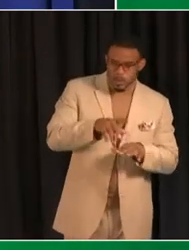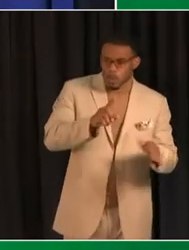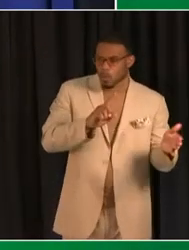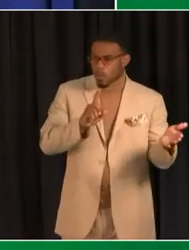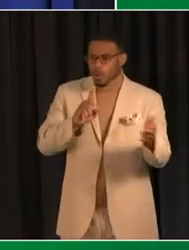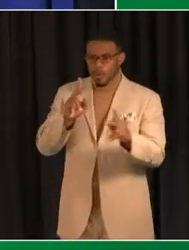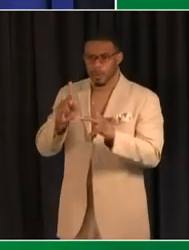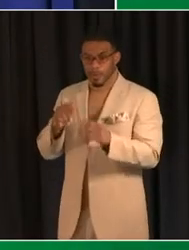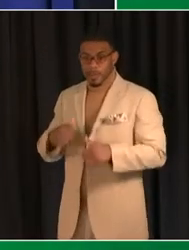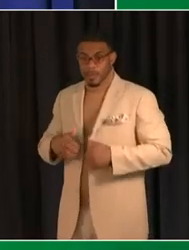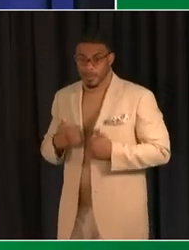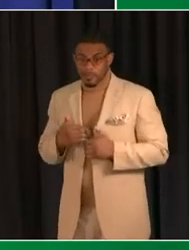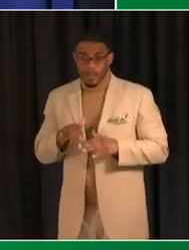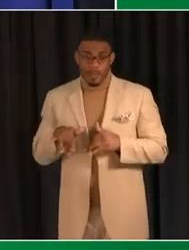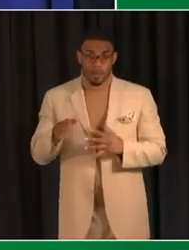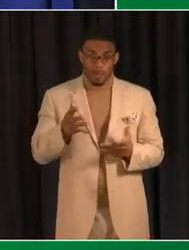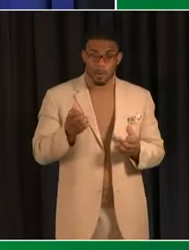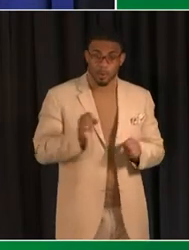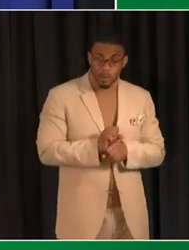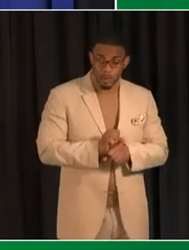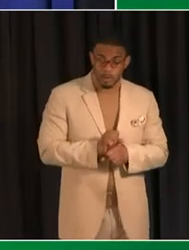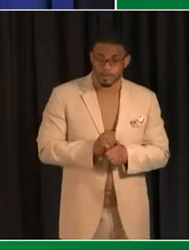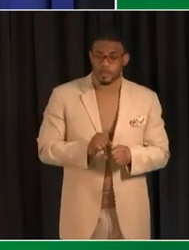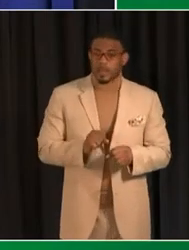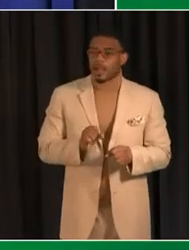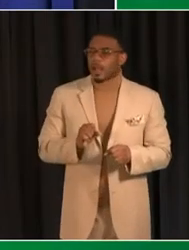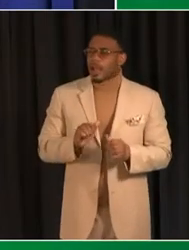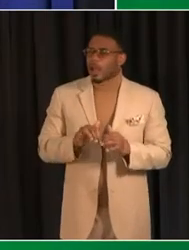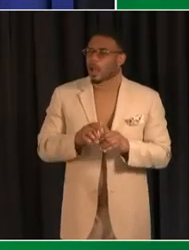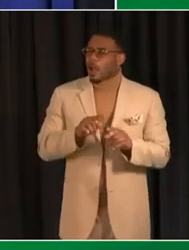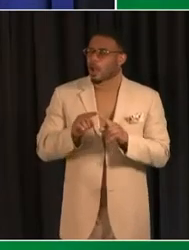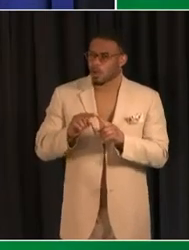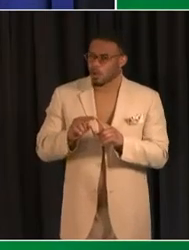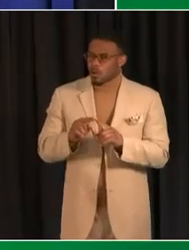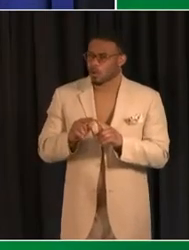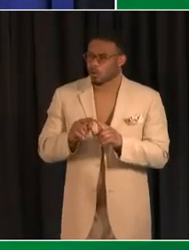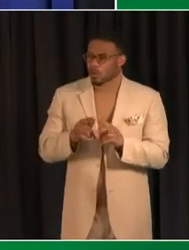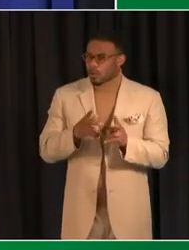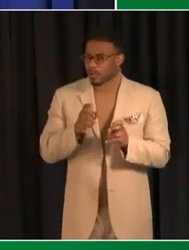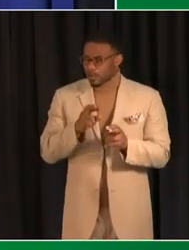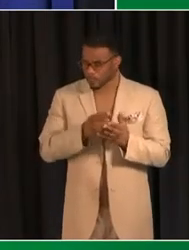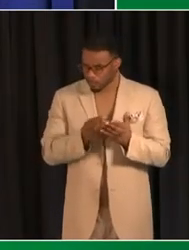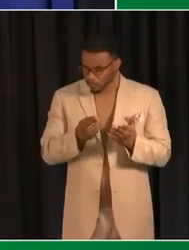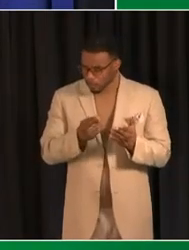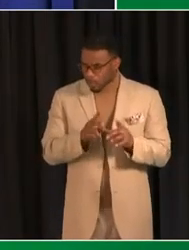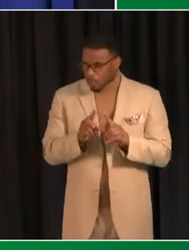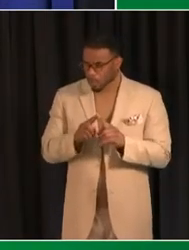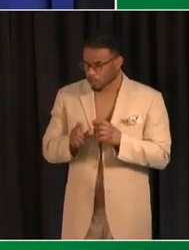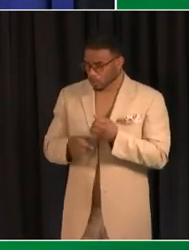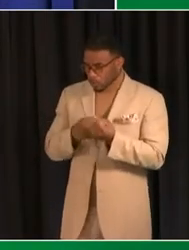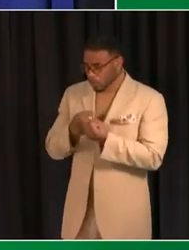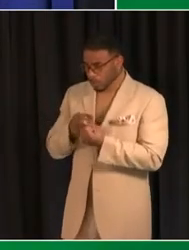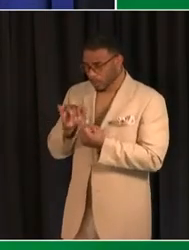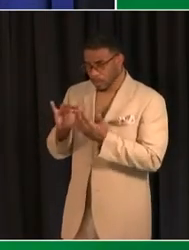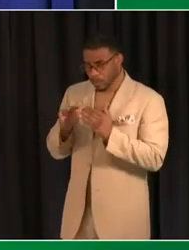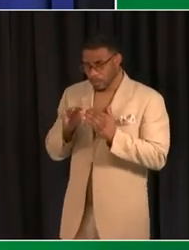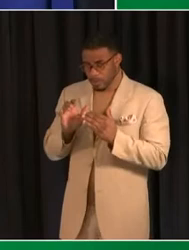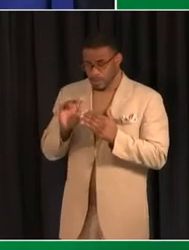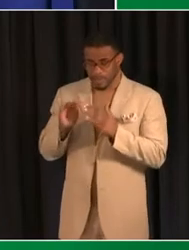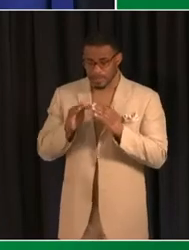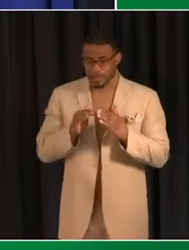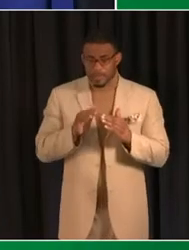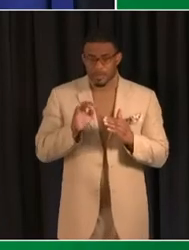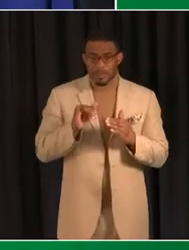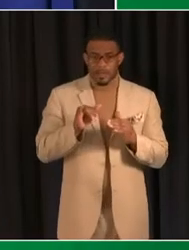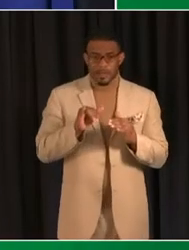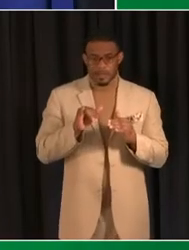nitty-gritty of where people live and how they want to work, and also taking that resource that also supports that community,